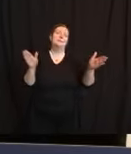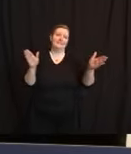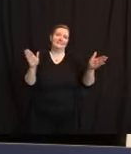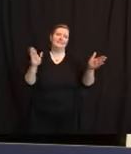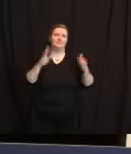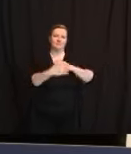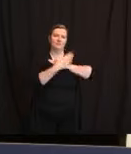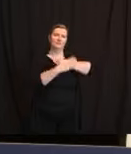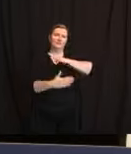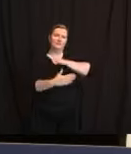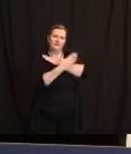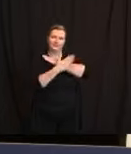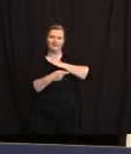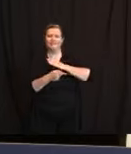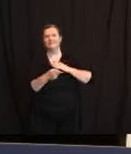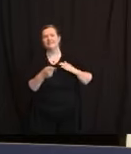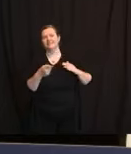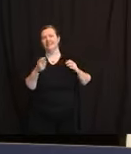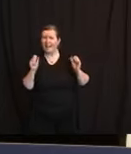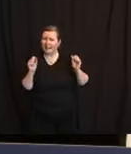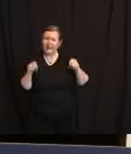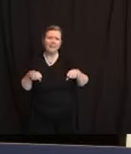businesses able to do curbside